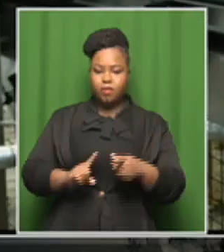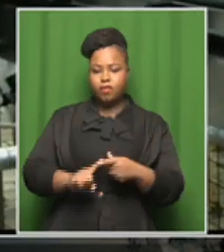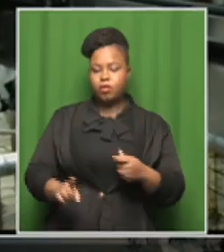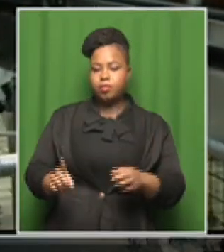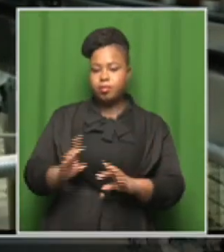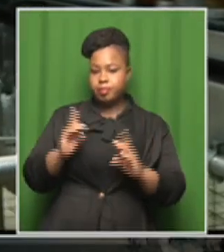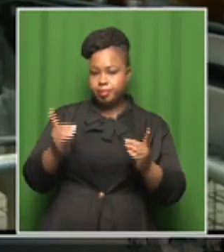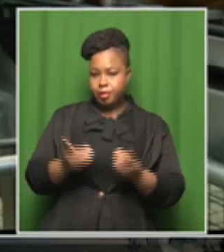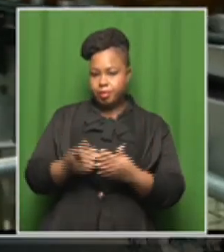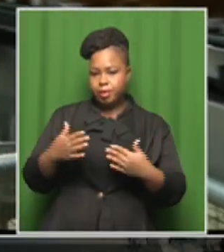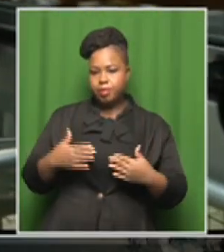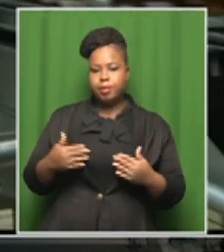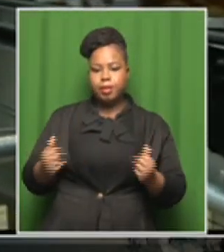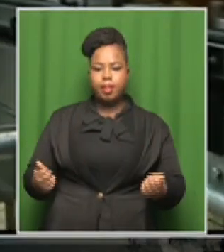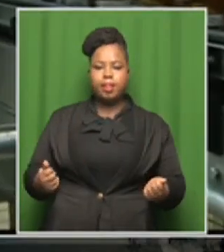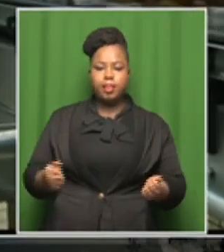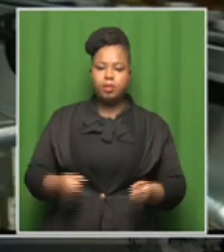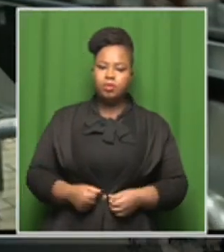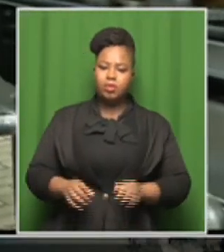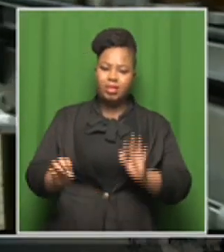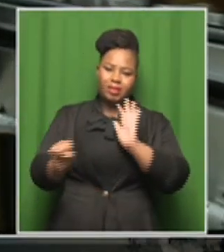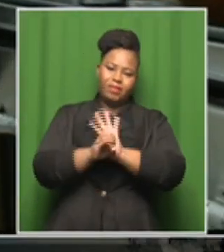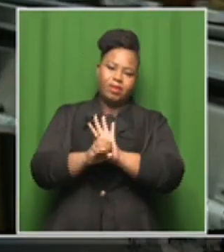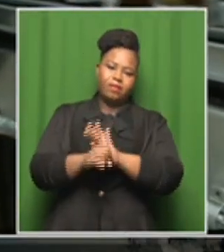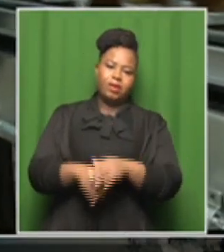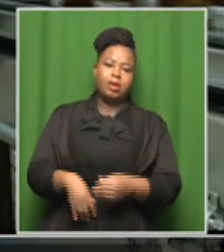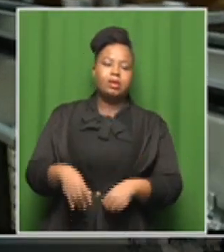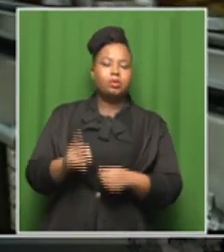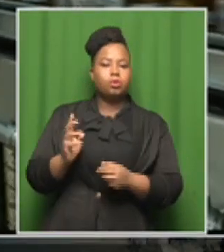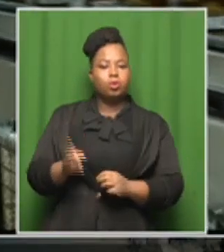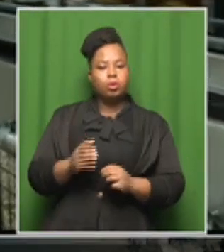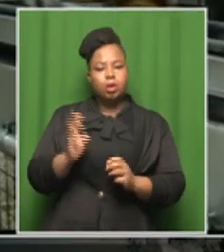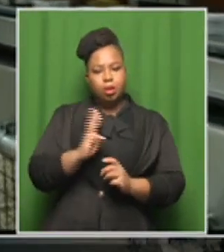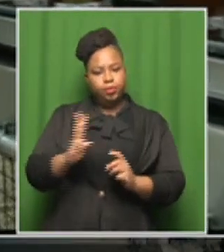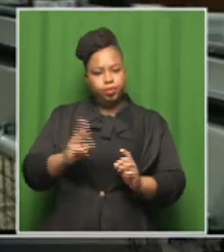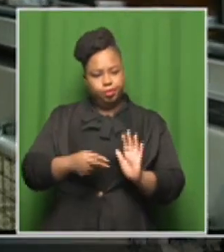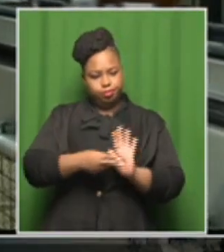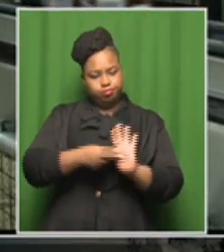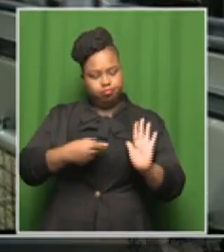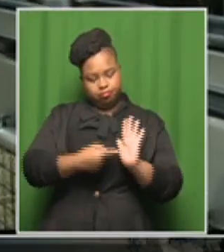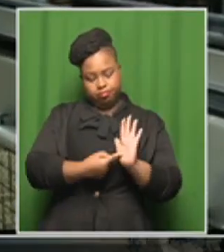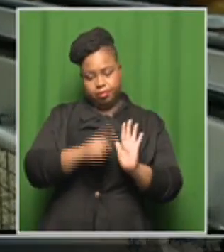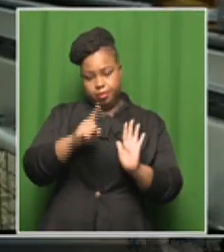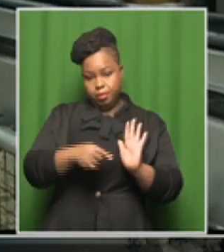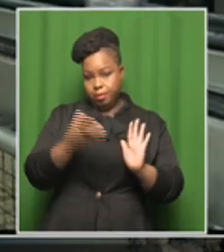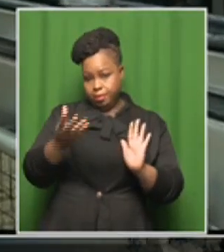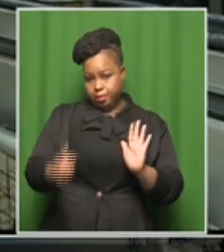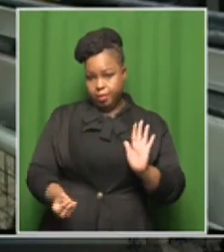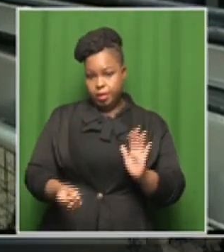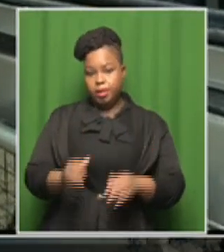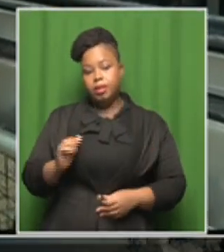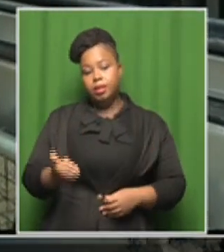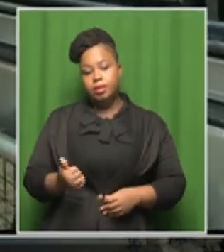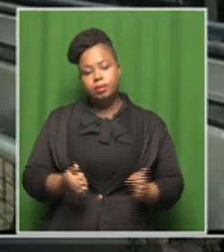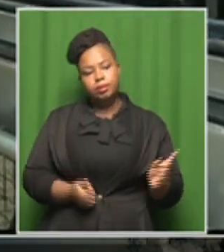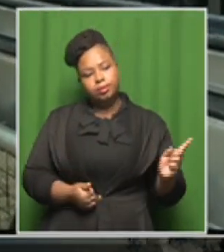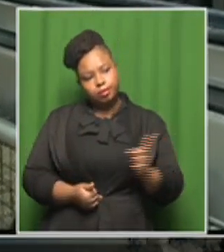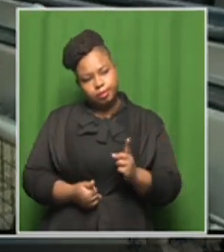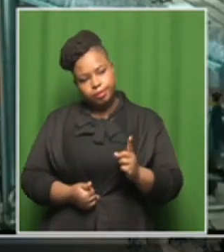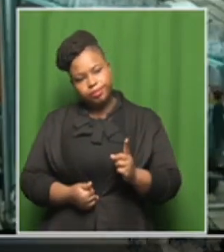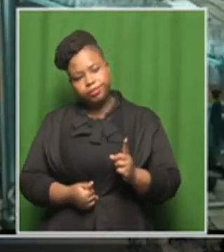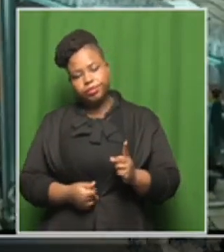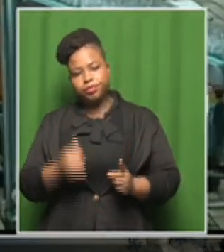of Health in terms of identifying products that would require warning labels. And when we identified or determined